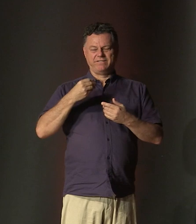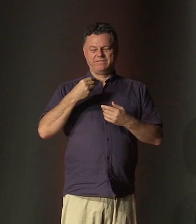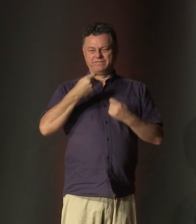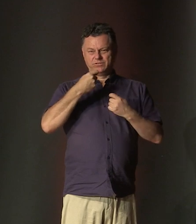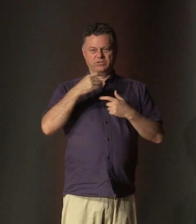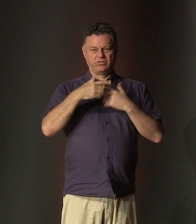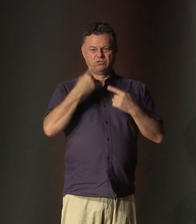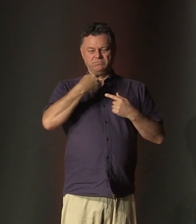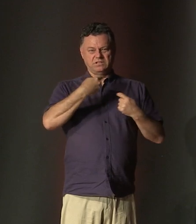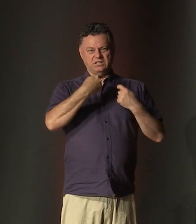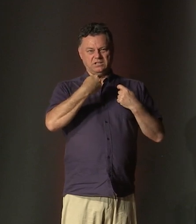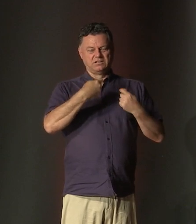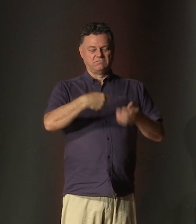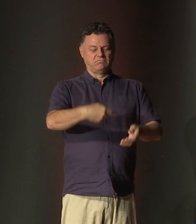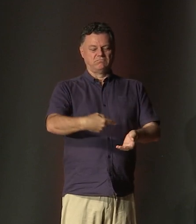parenteral nutrition.